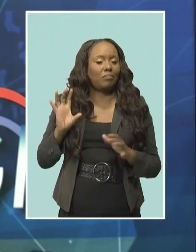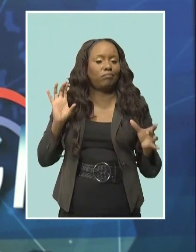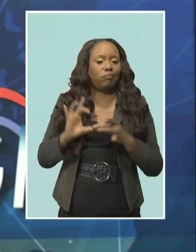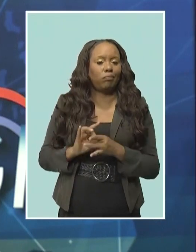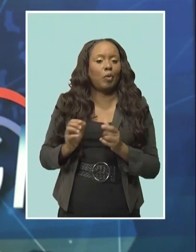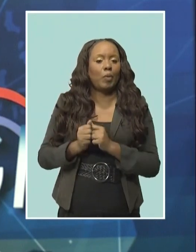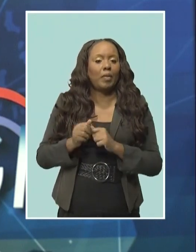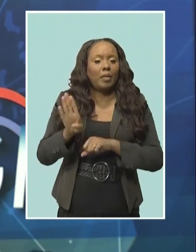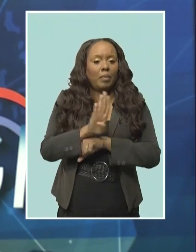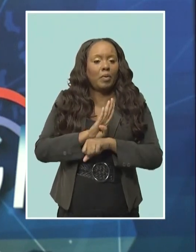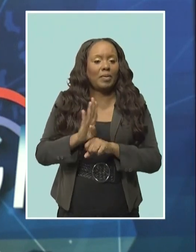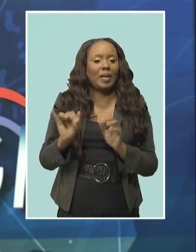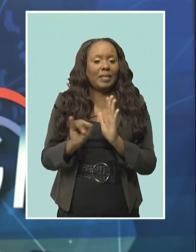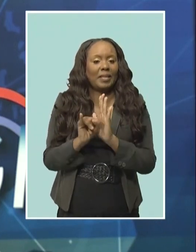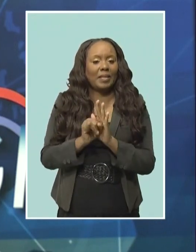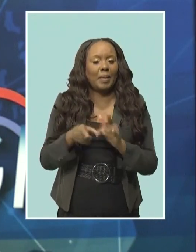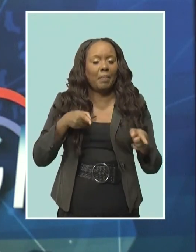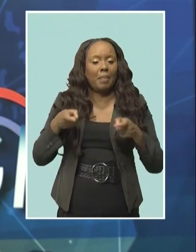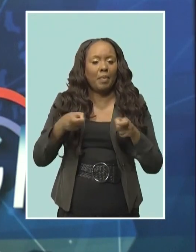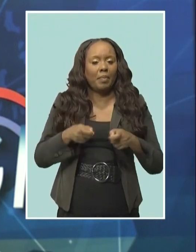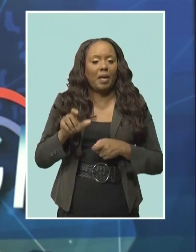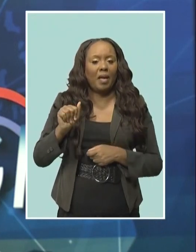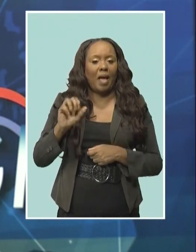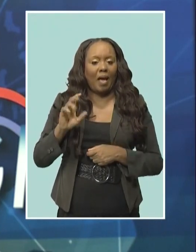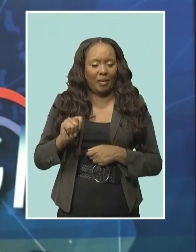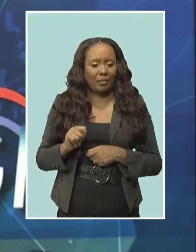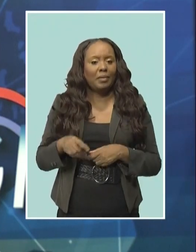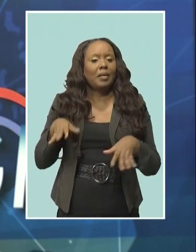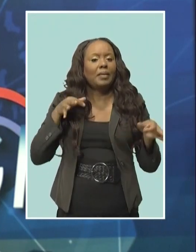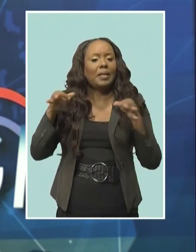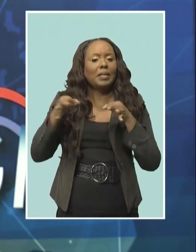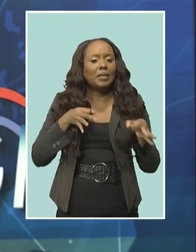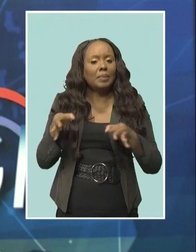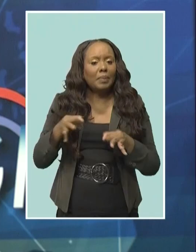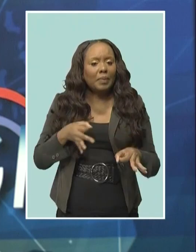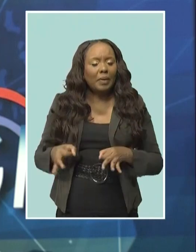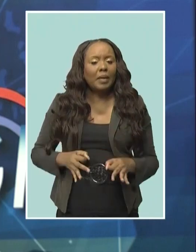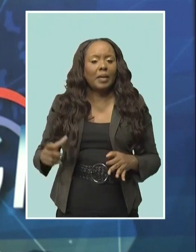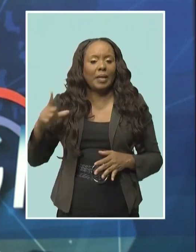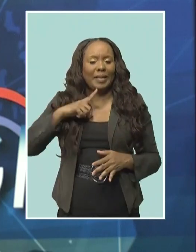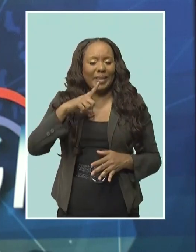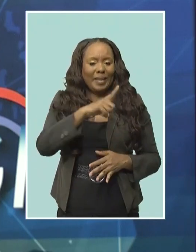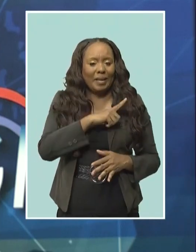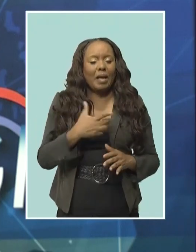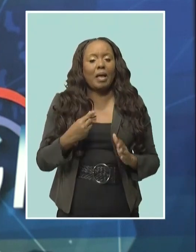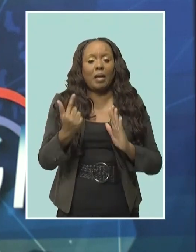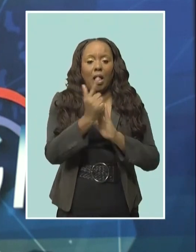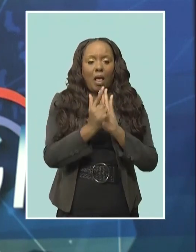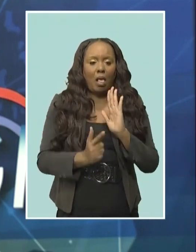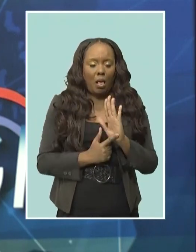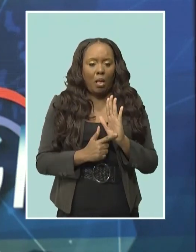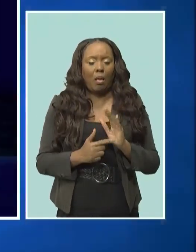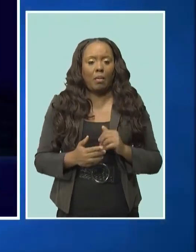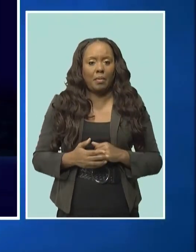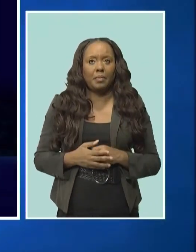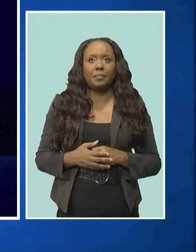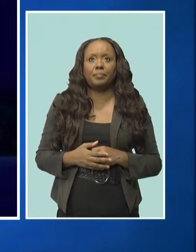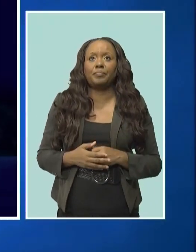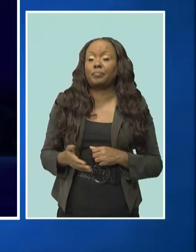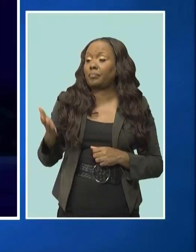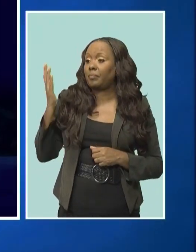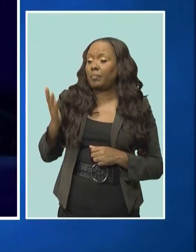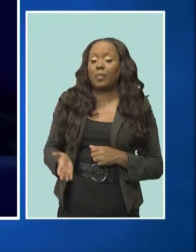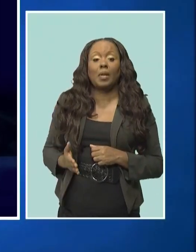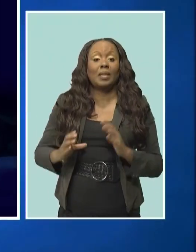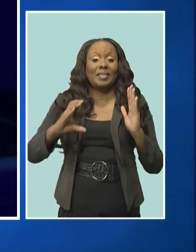Management Act, and he explains what the legislation describes as the transitional period. There's a provision at